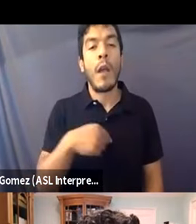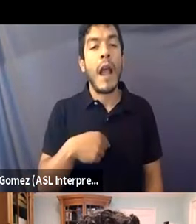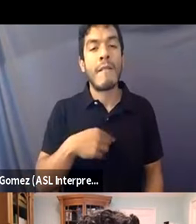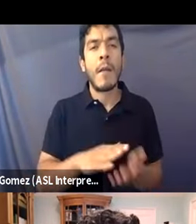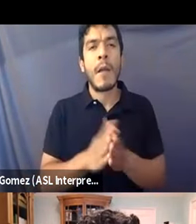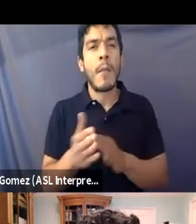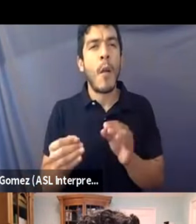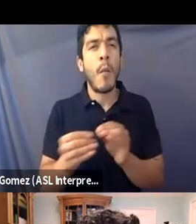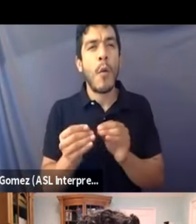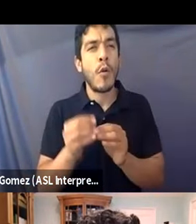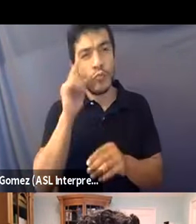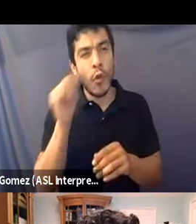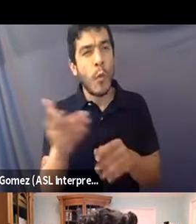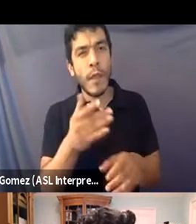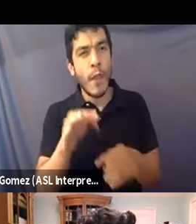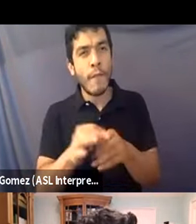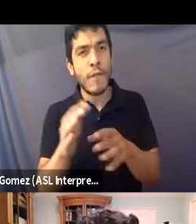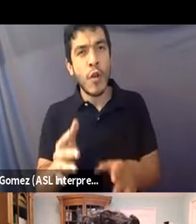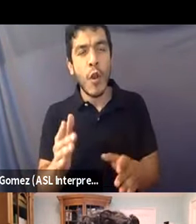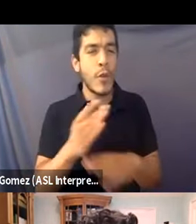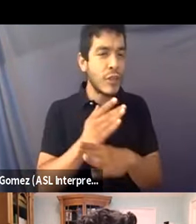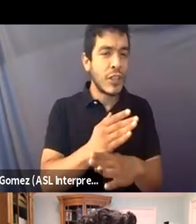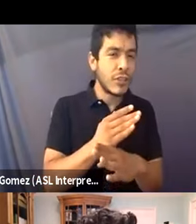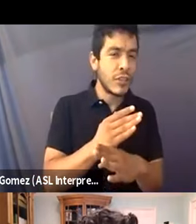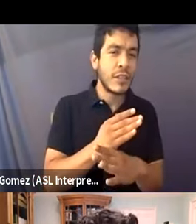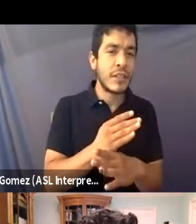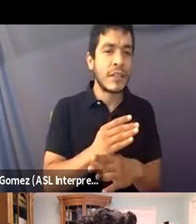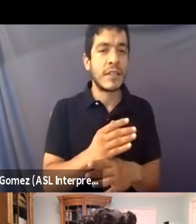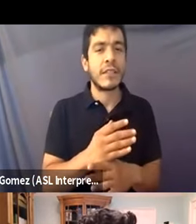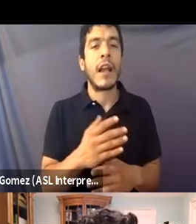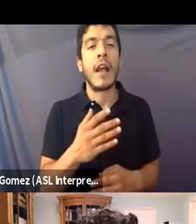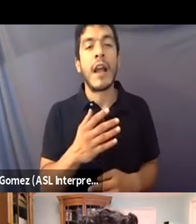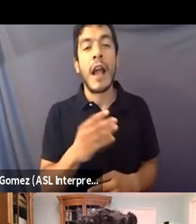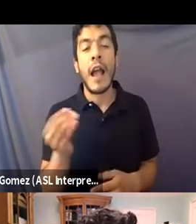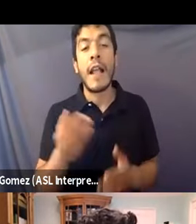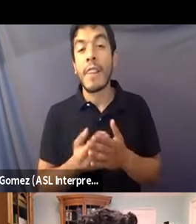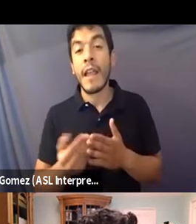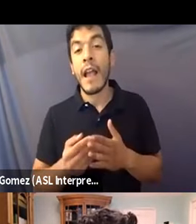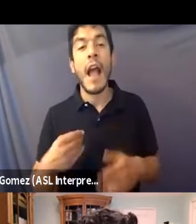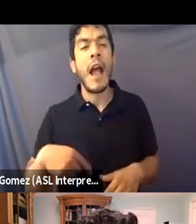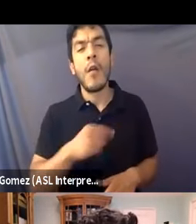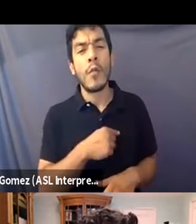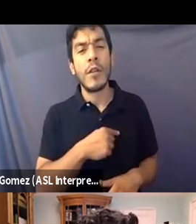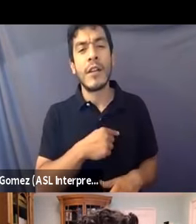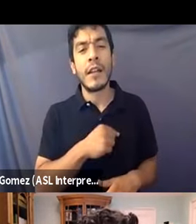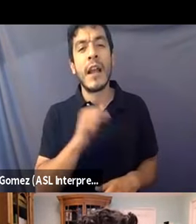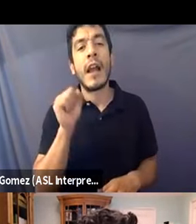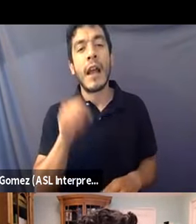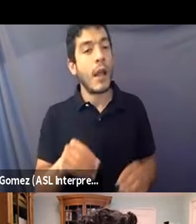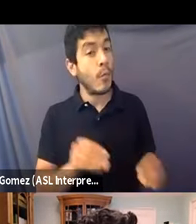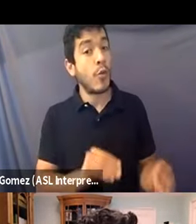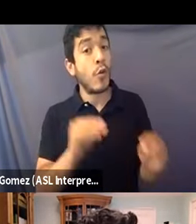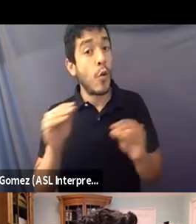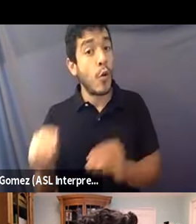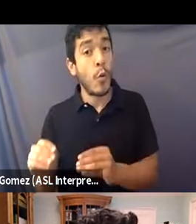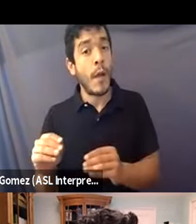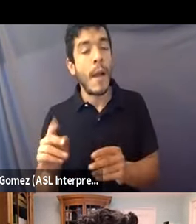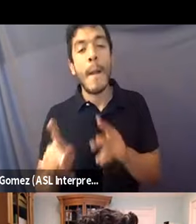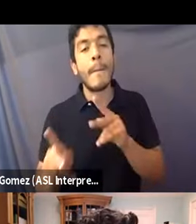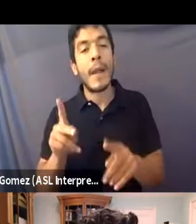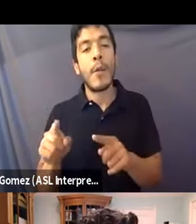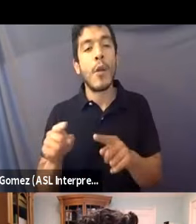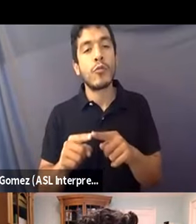with our voter protection, you know, apparatus, et cetera. And we can move a number of people to sort of